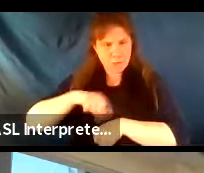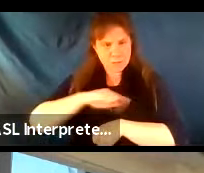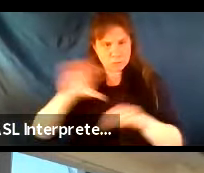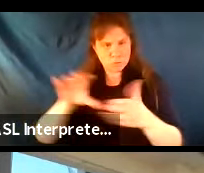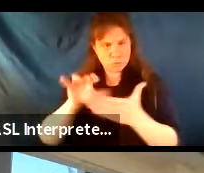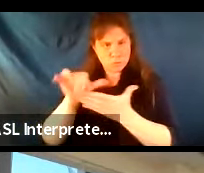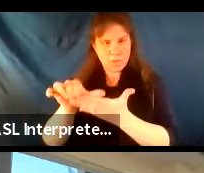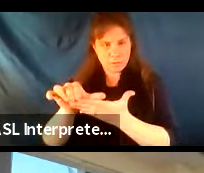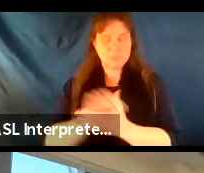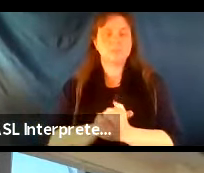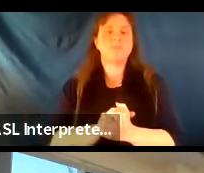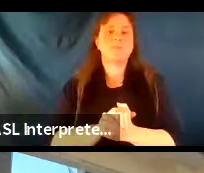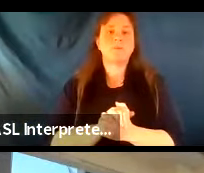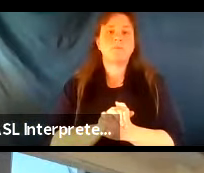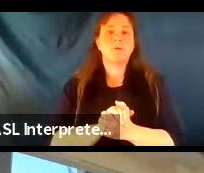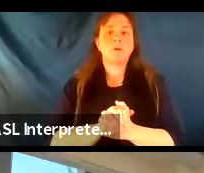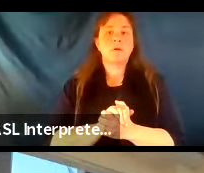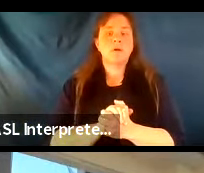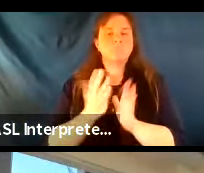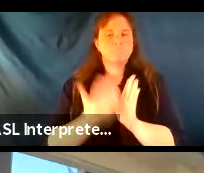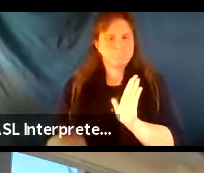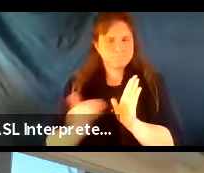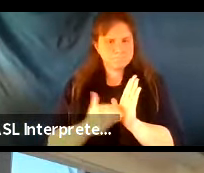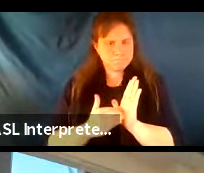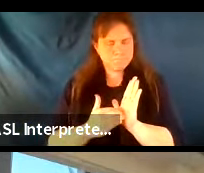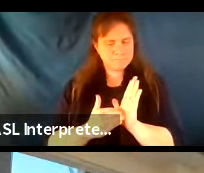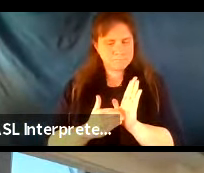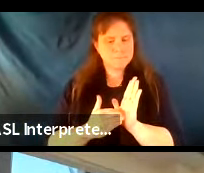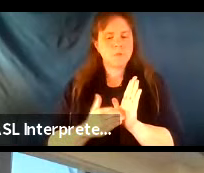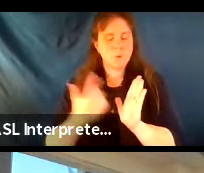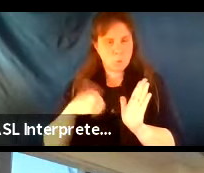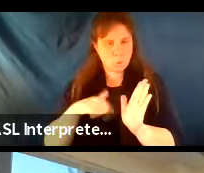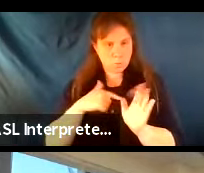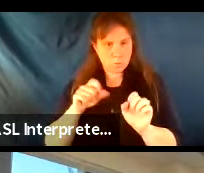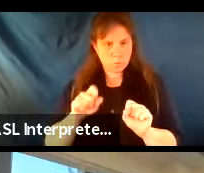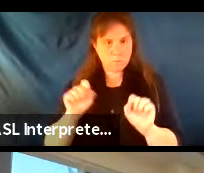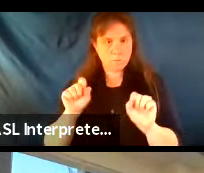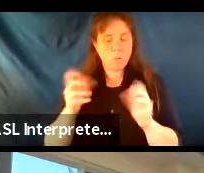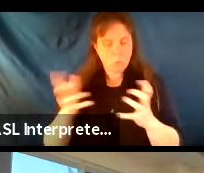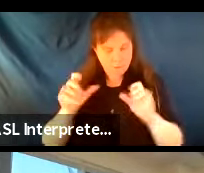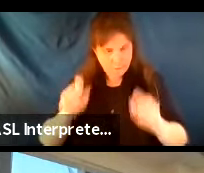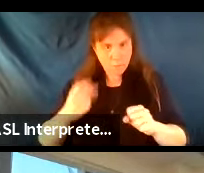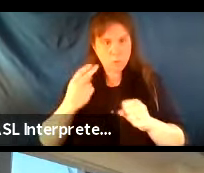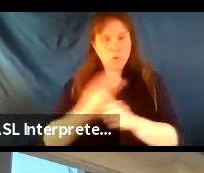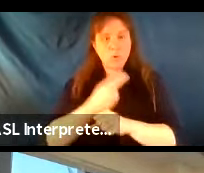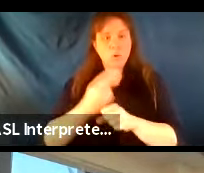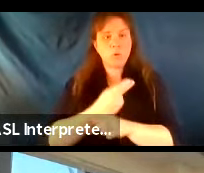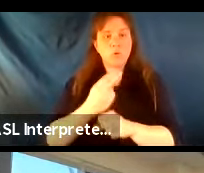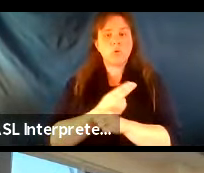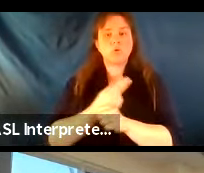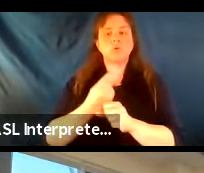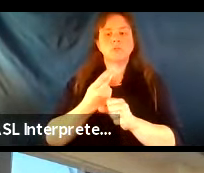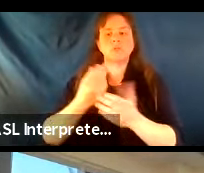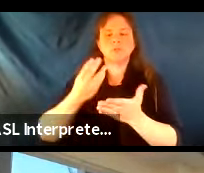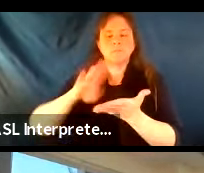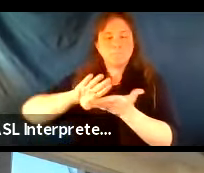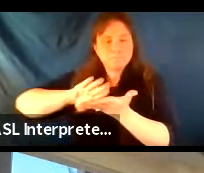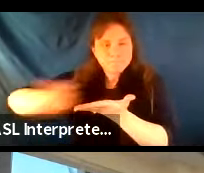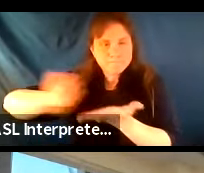But again, to be able to utilize allocation, outreach, pay